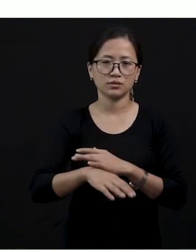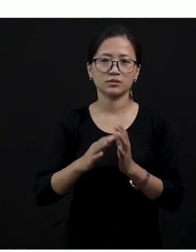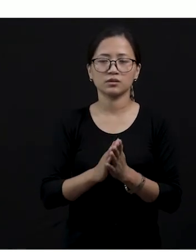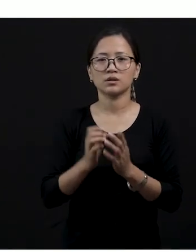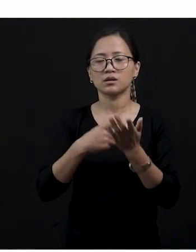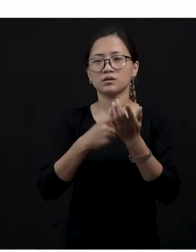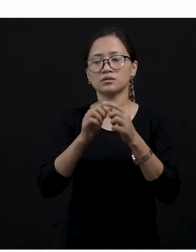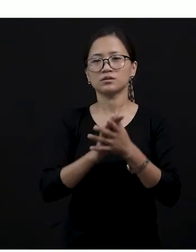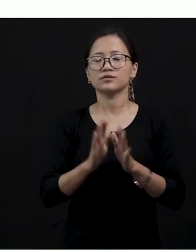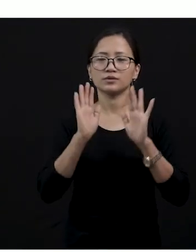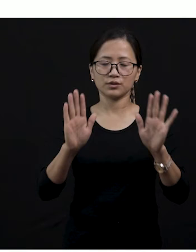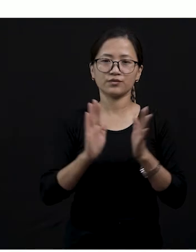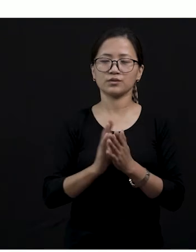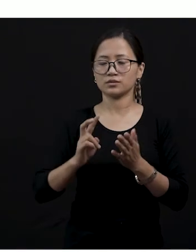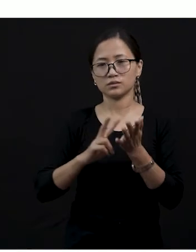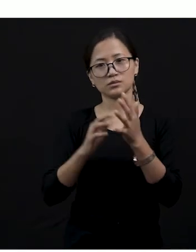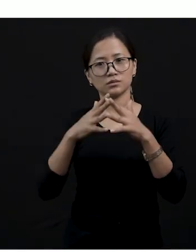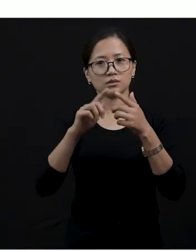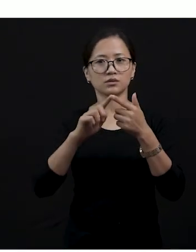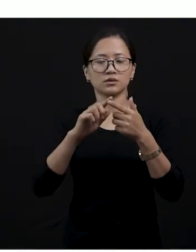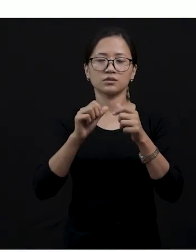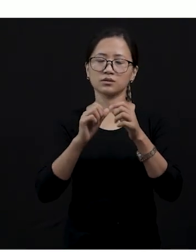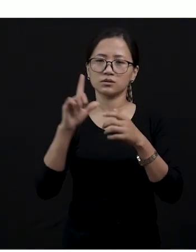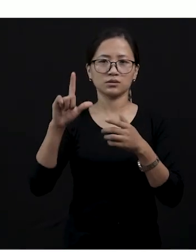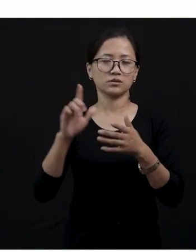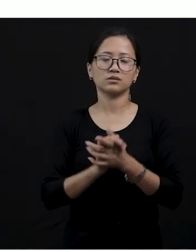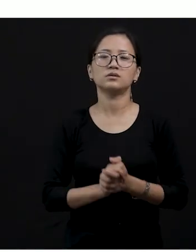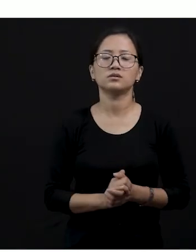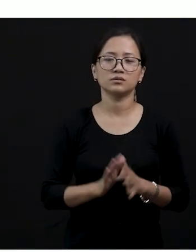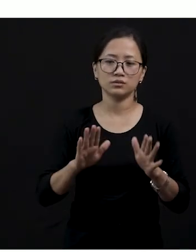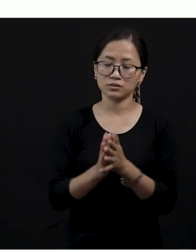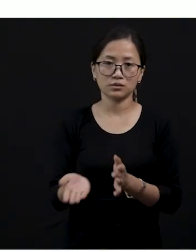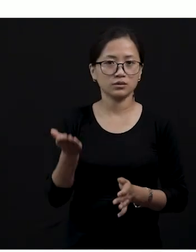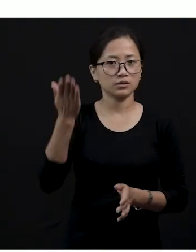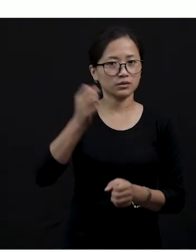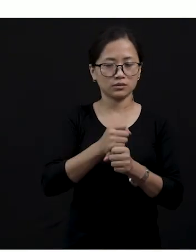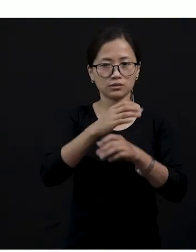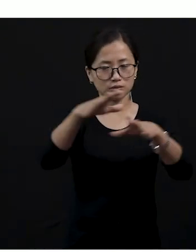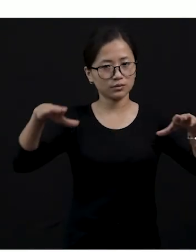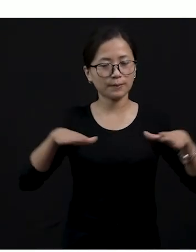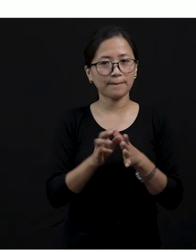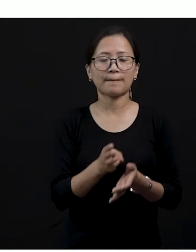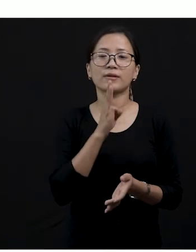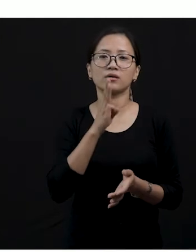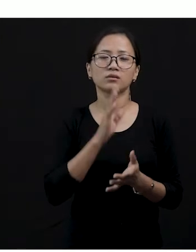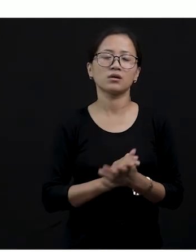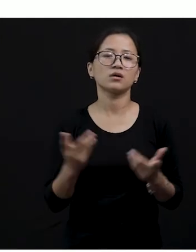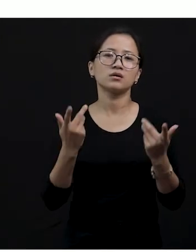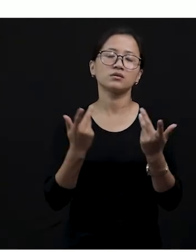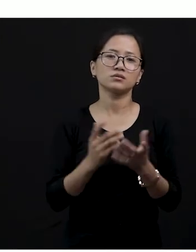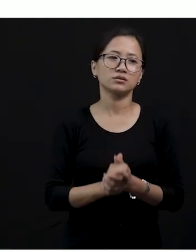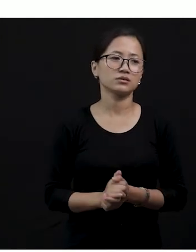it'll recharge. If you have a well, the well water will increase the groundwater. Okay, so that is